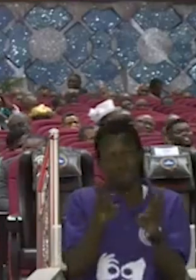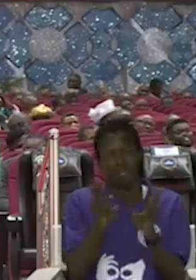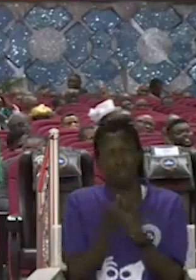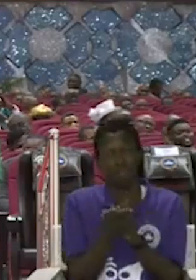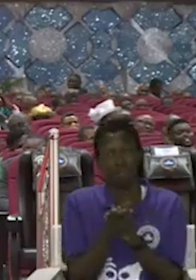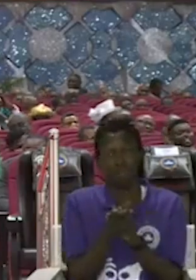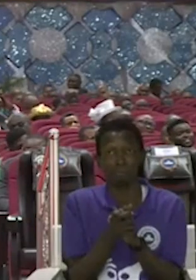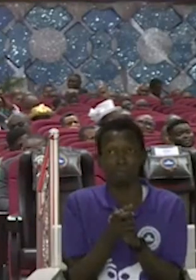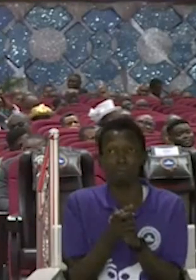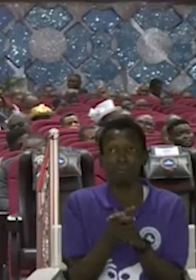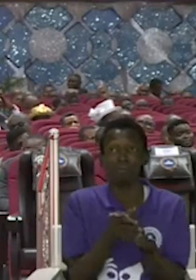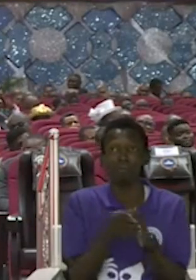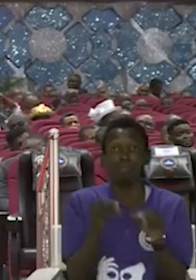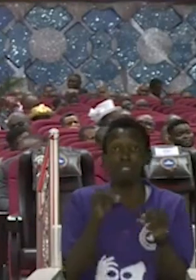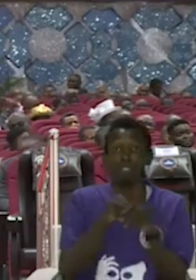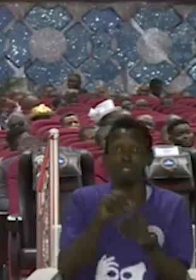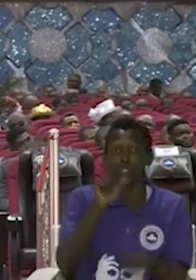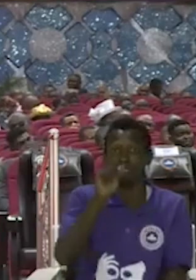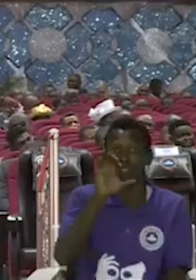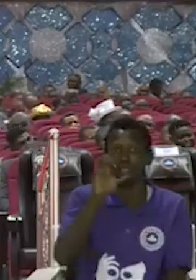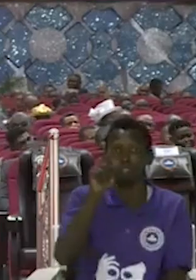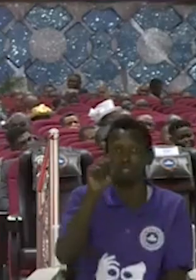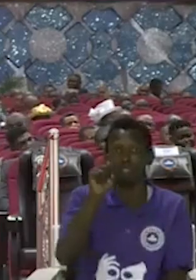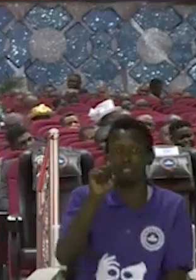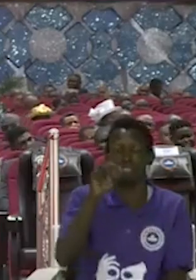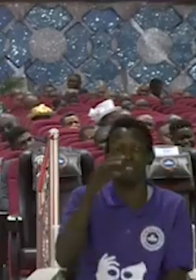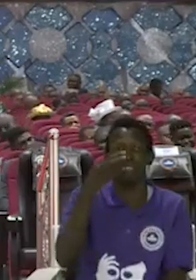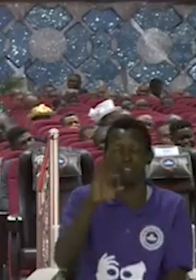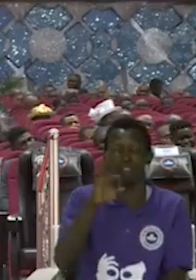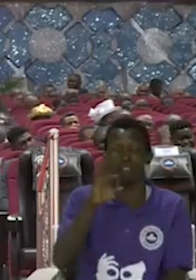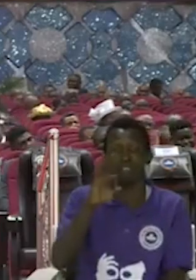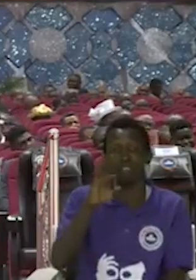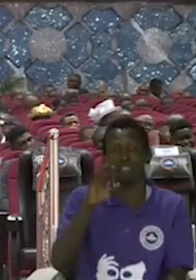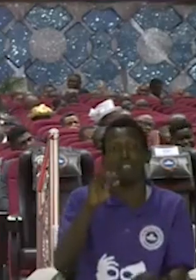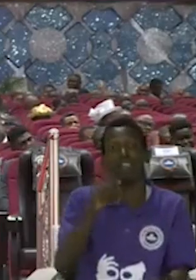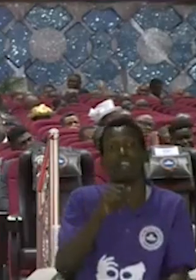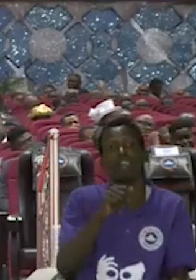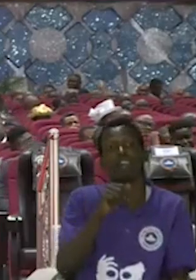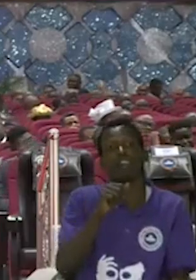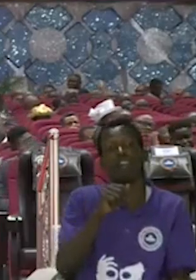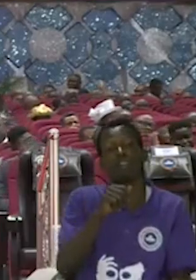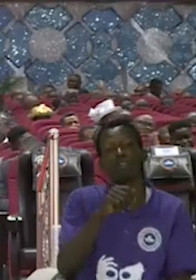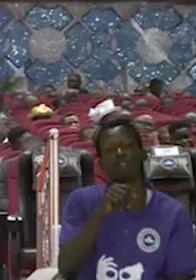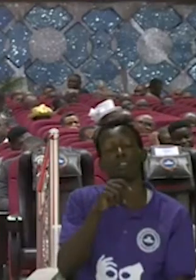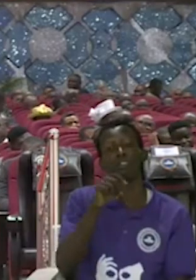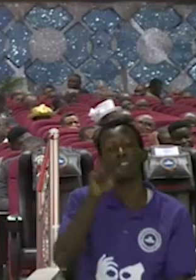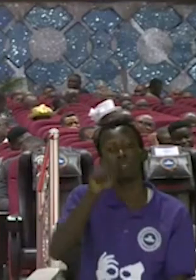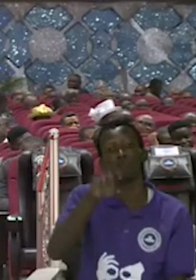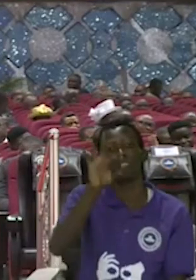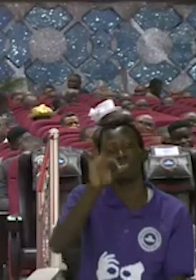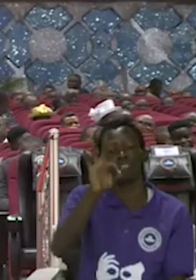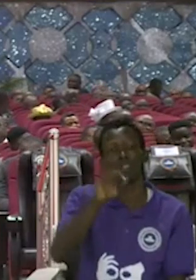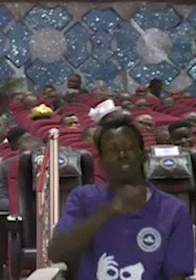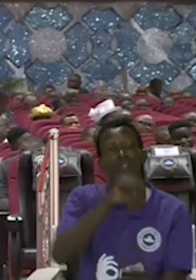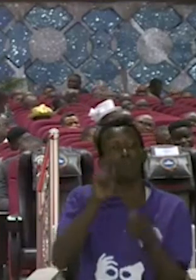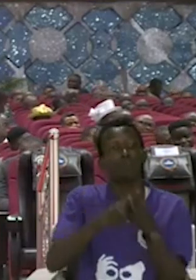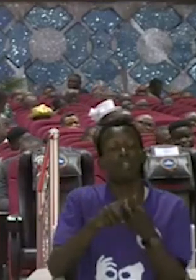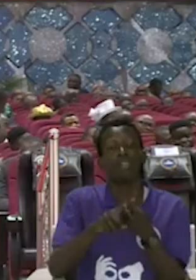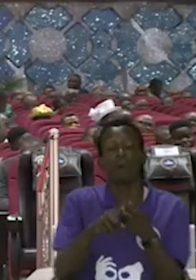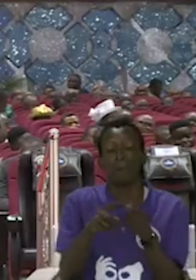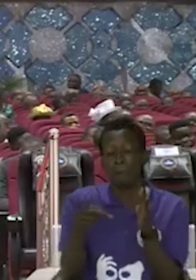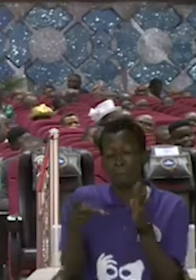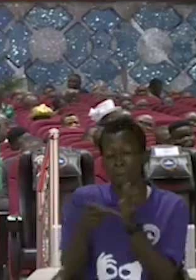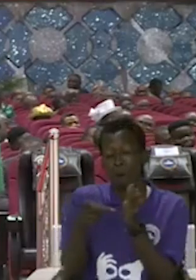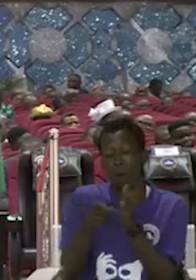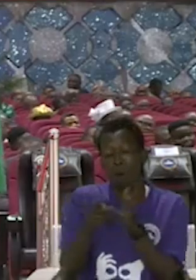You know, in Acts of the Apostles chapter 9, when Paul was on the way to Damascus,